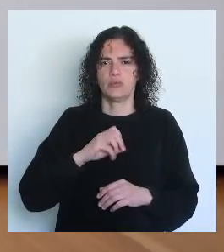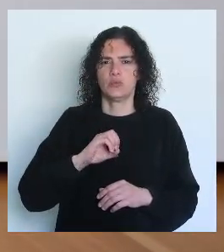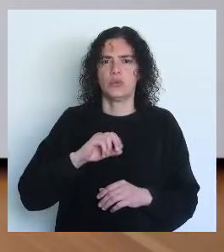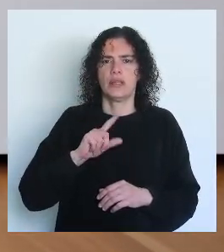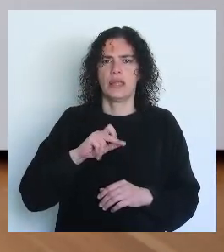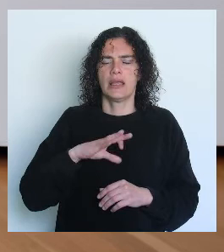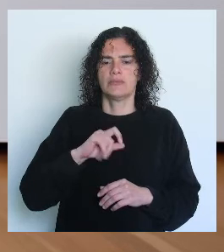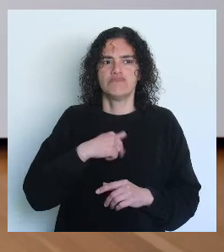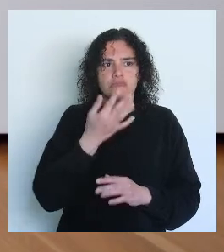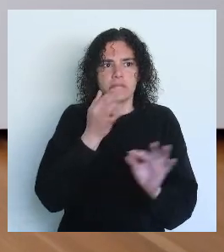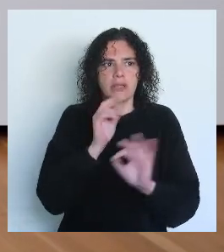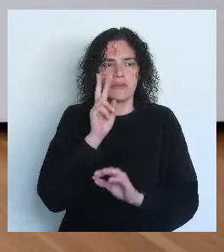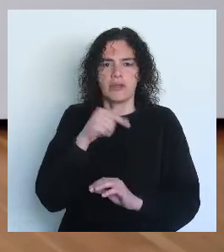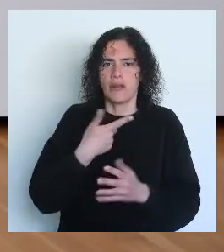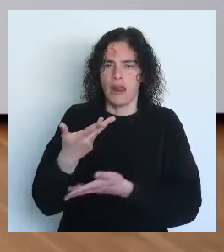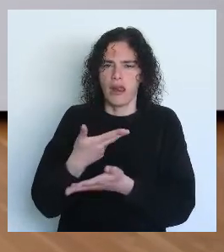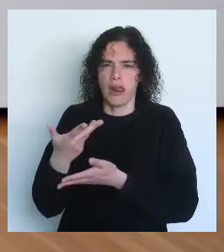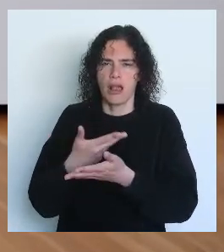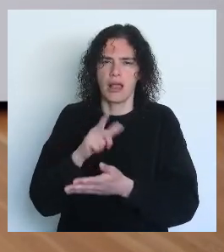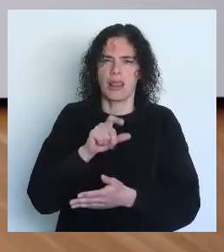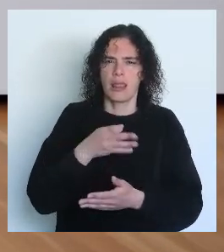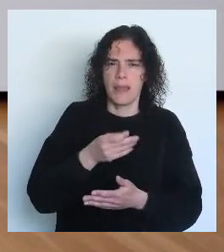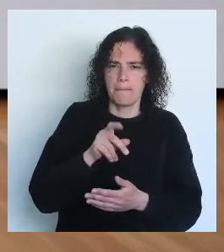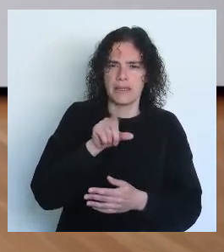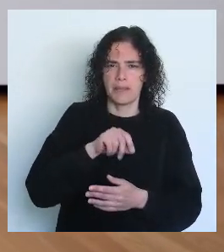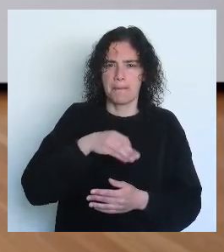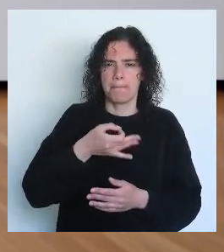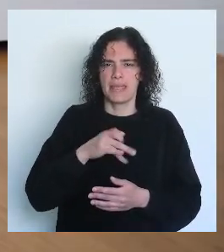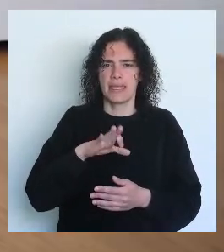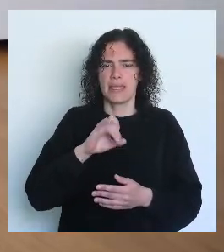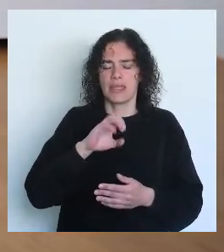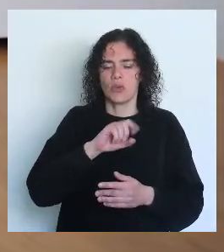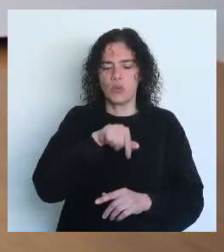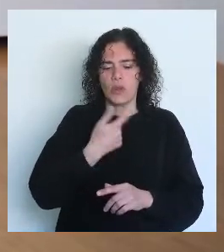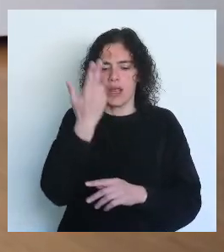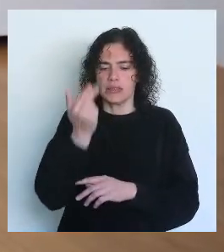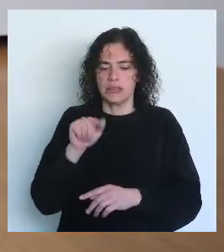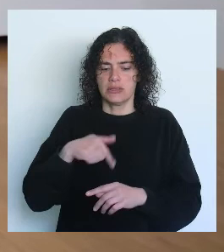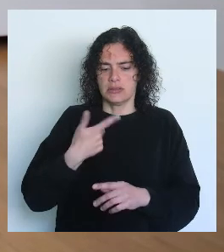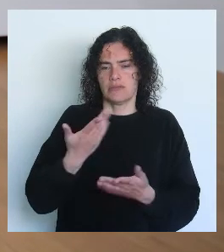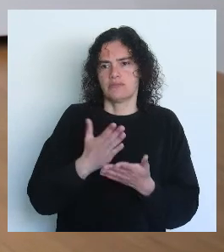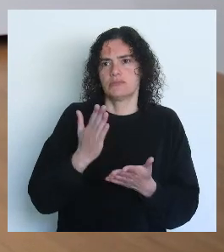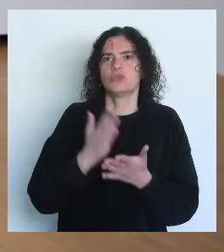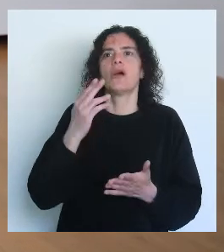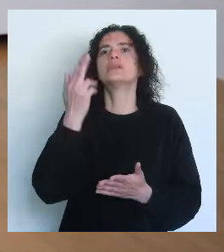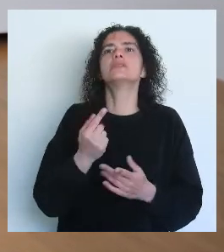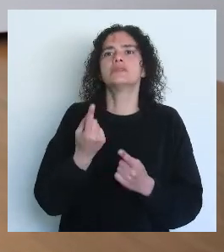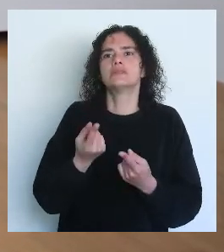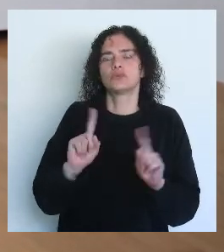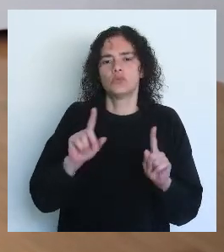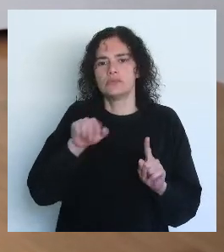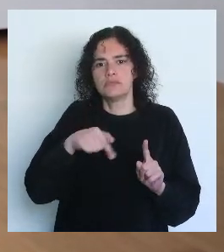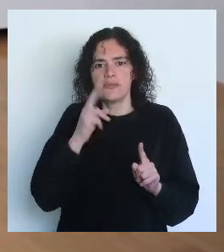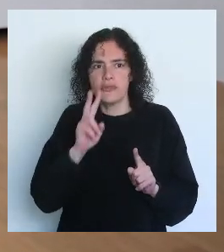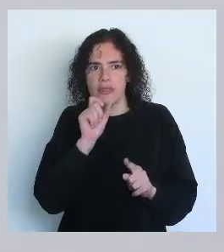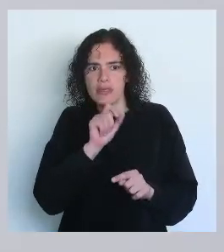Fernando Lanhas, which is actually fantastic to see in dialogue with Lapa, with Pinheiro, is an artist. He was not only an artist,